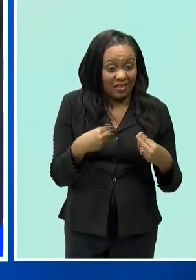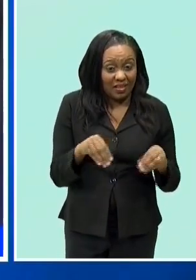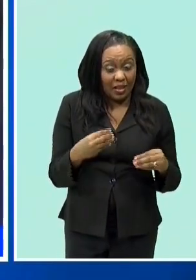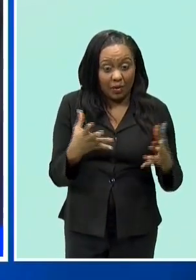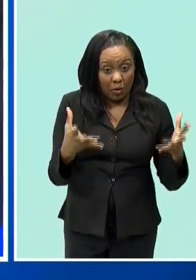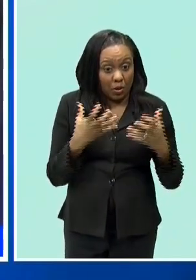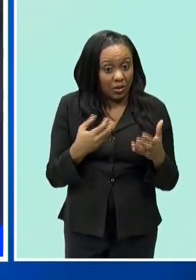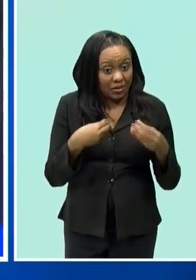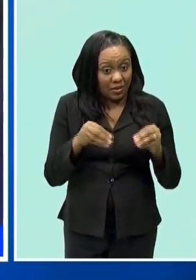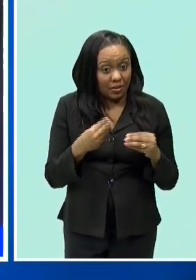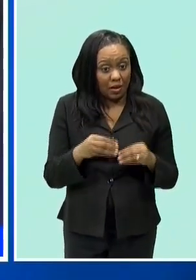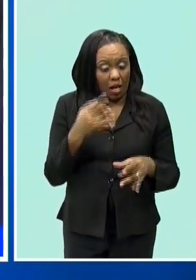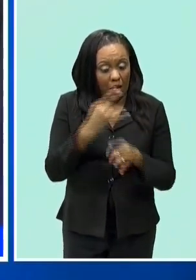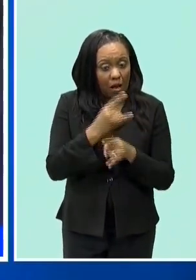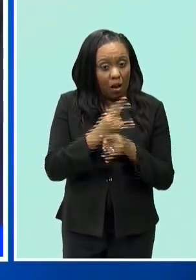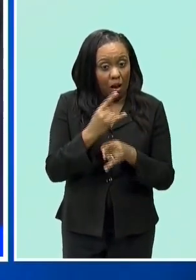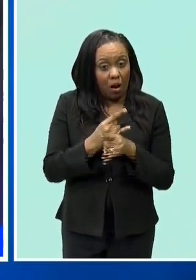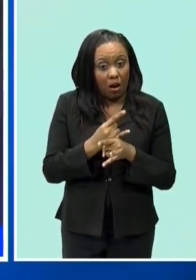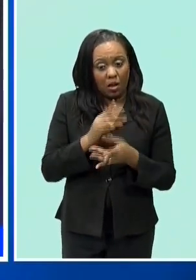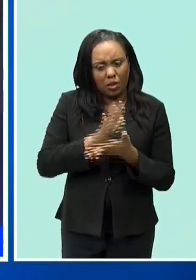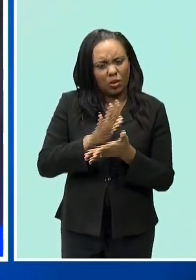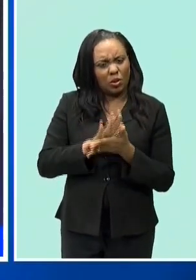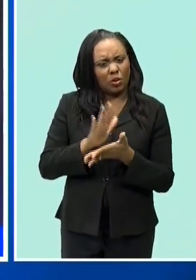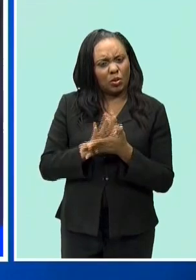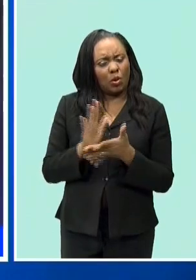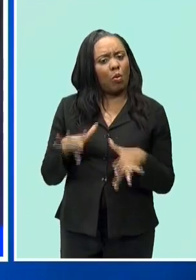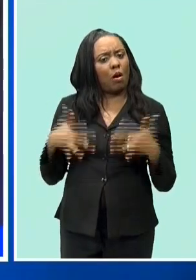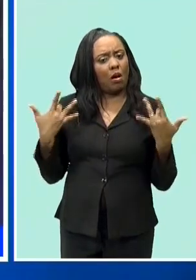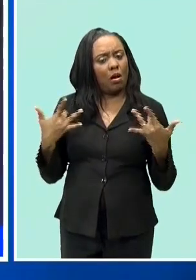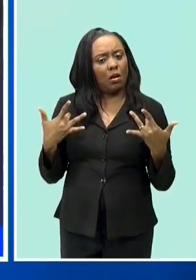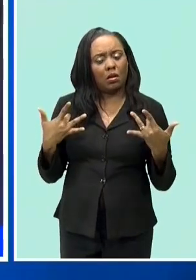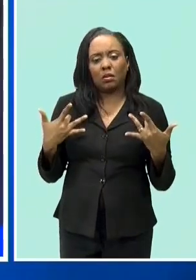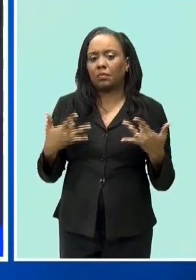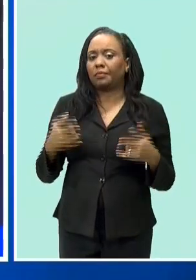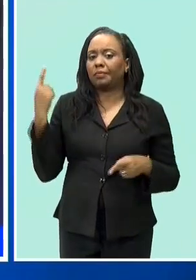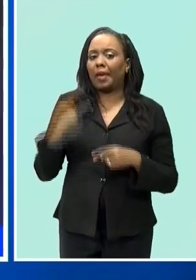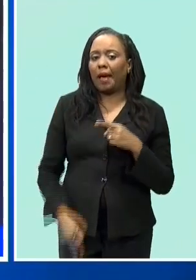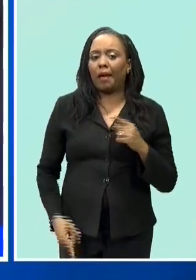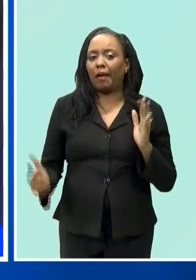prohibited. And we have defined and explained what is meant by school functions,